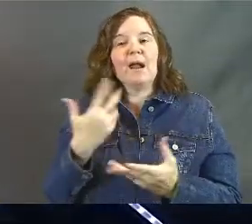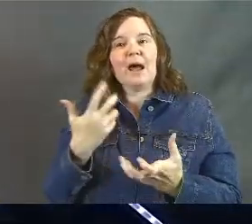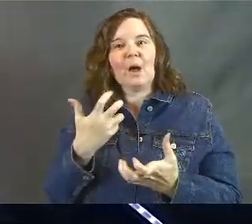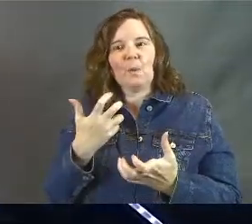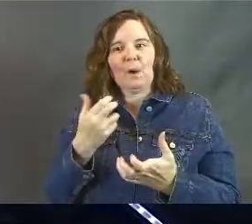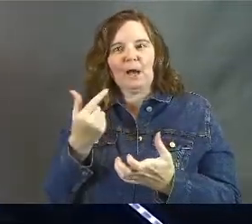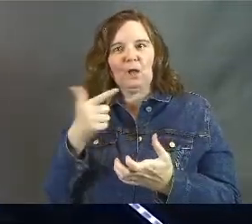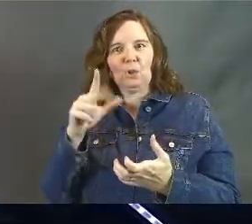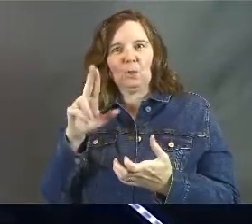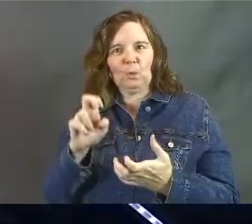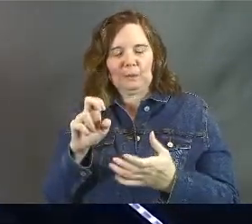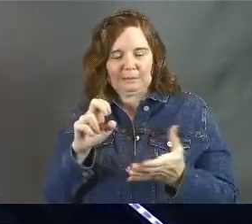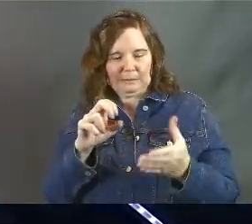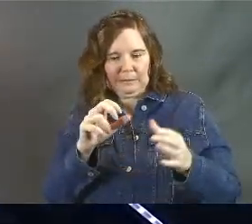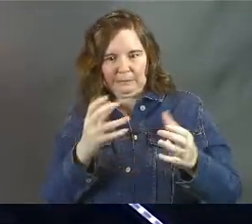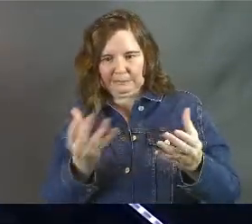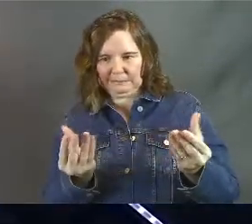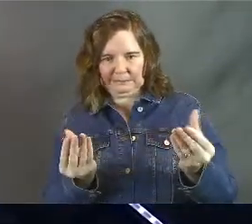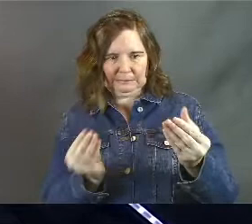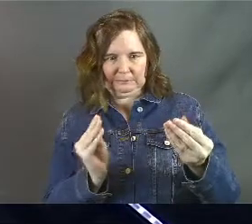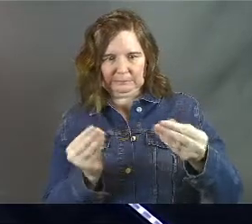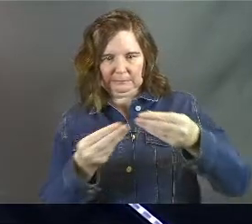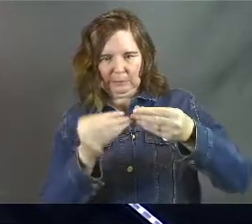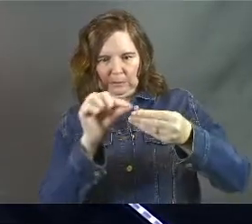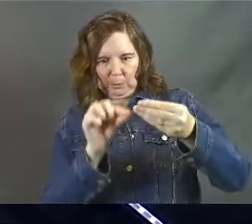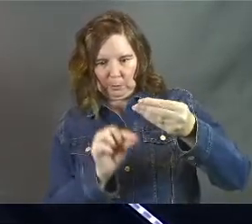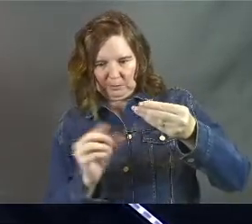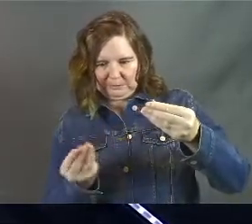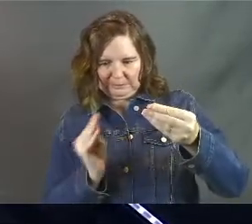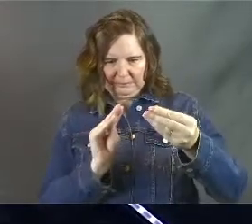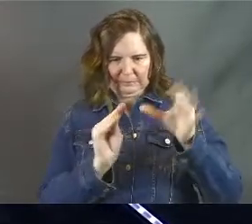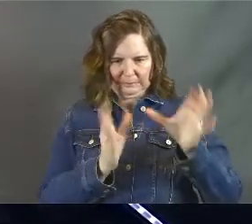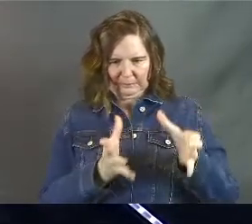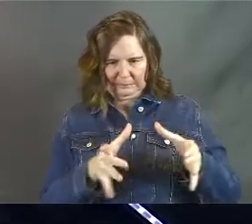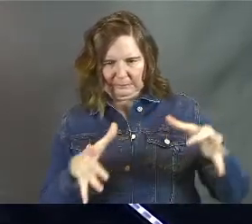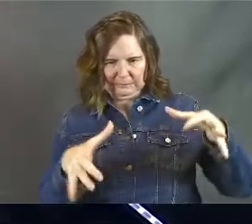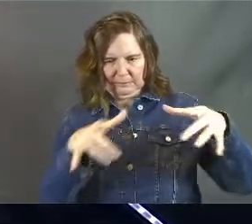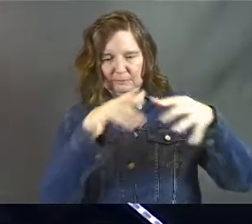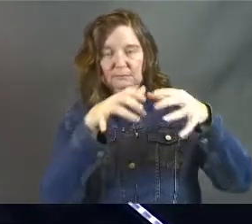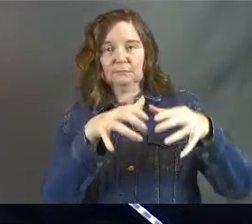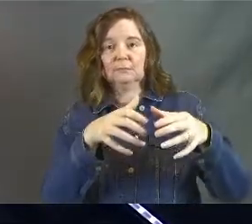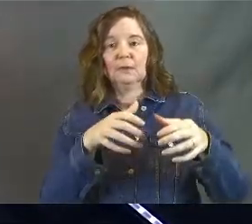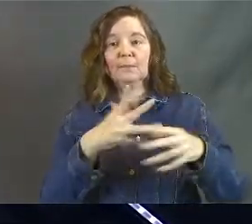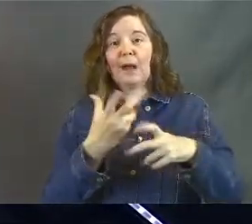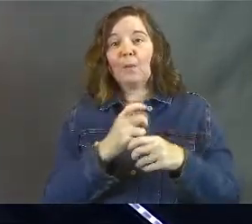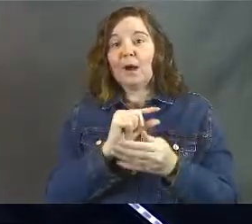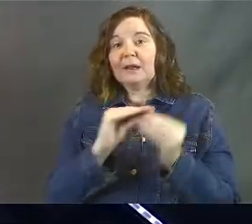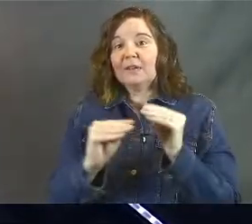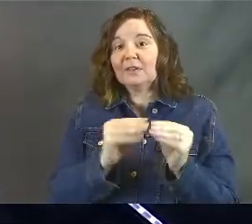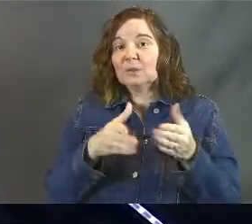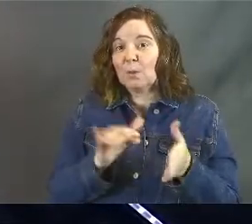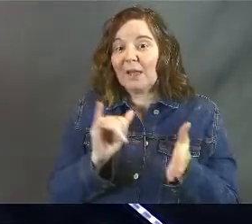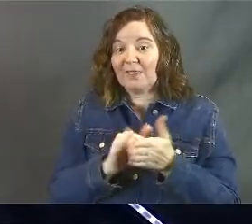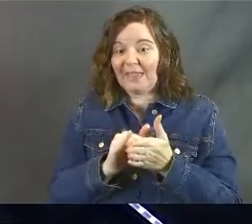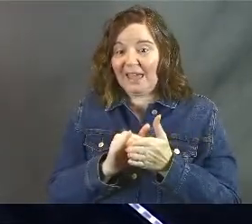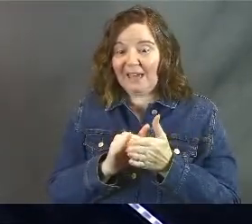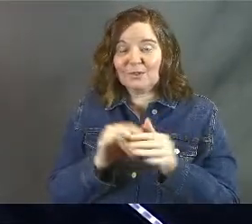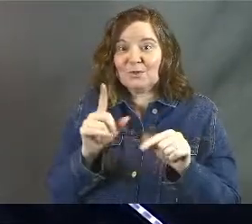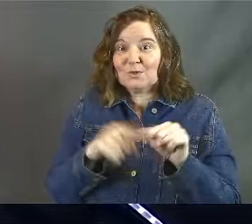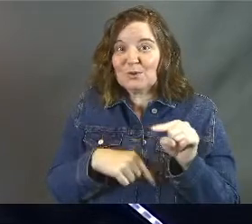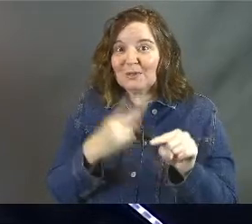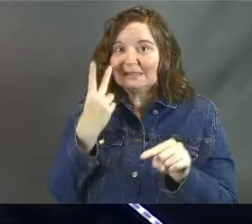wanted to glue it. And I wanted to glue it not just to repair it. I wanted to glue it in such a way that the original breakage